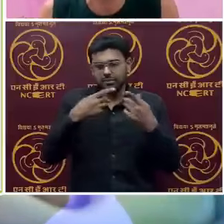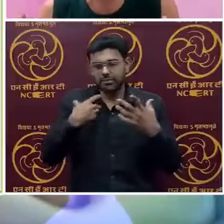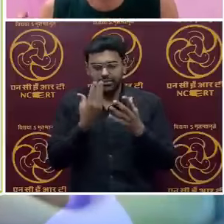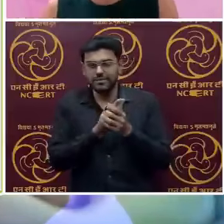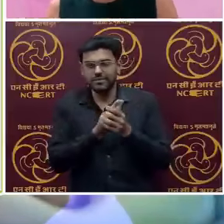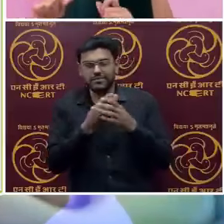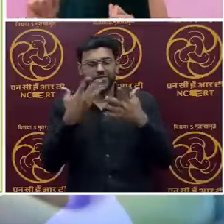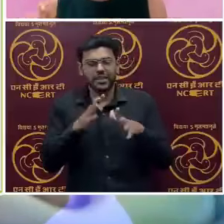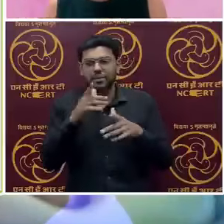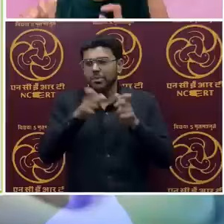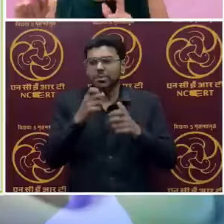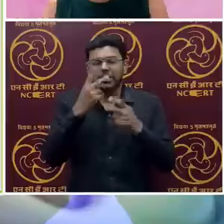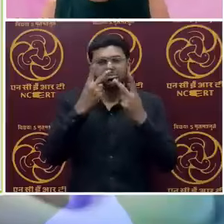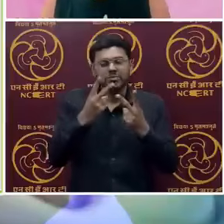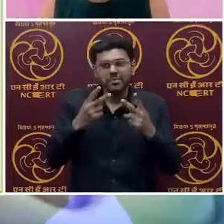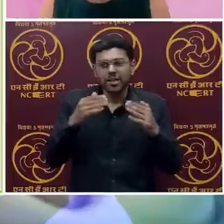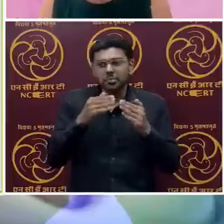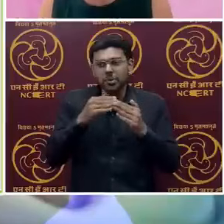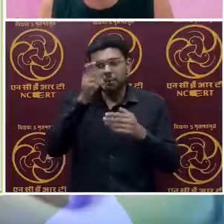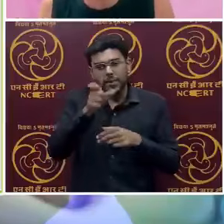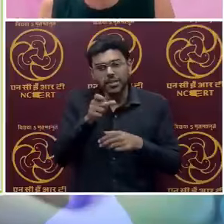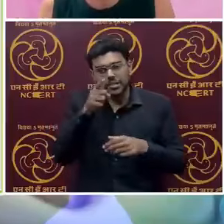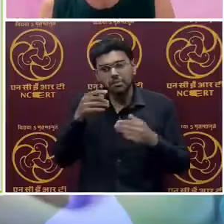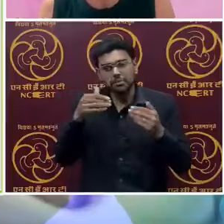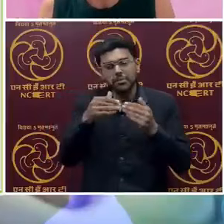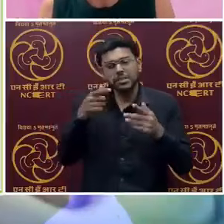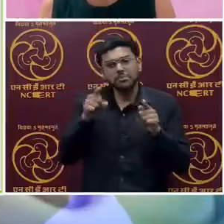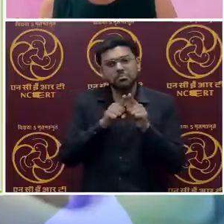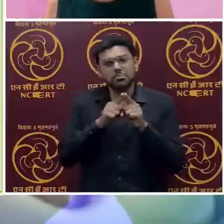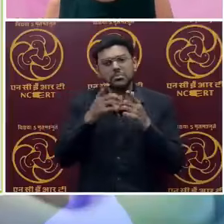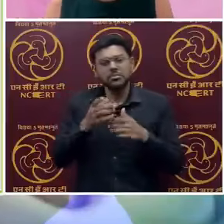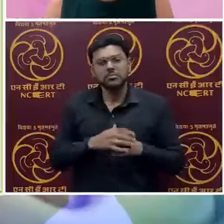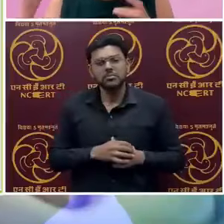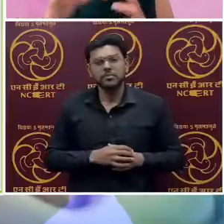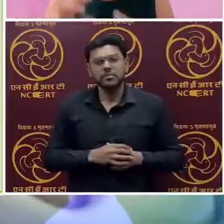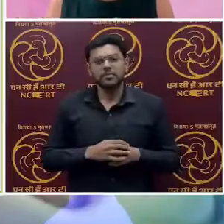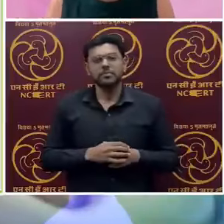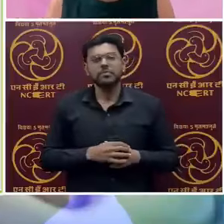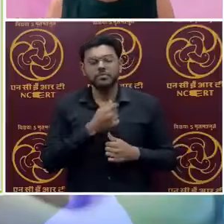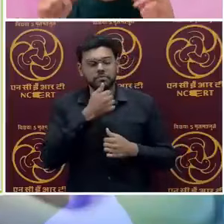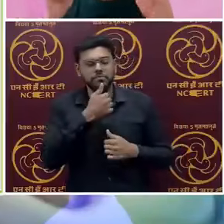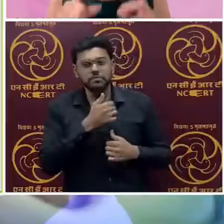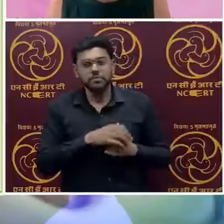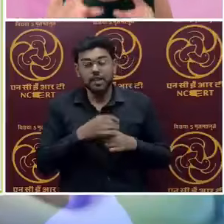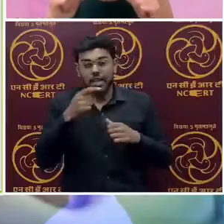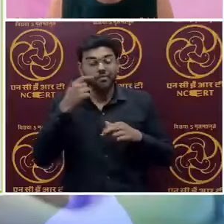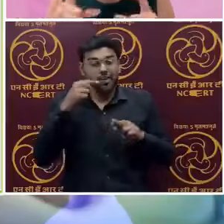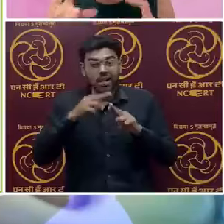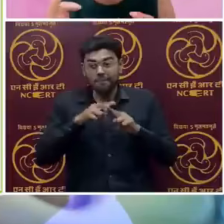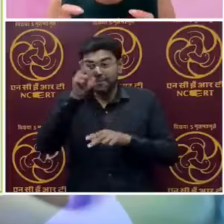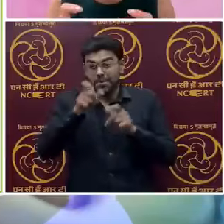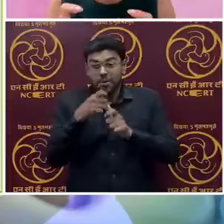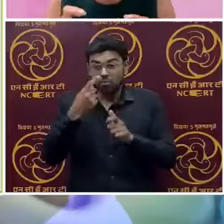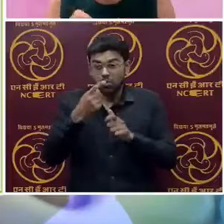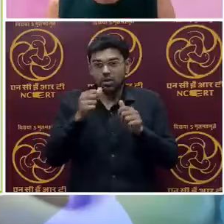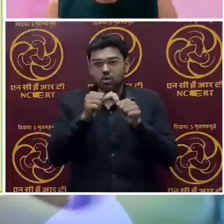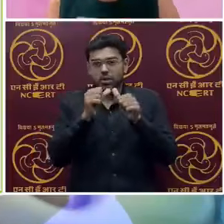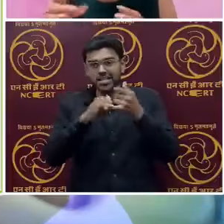blind to be able to provide the person the services they need. That's right. So the autistic person, you need to have that